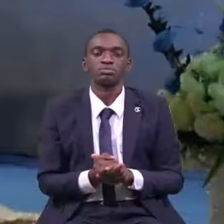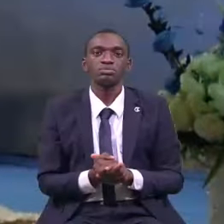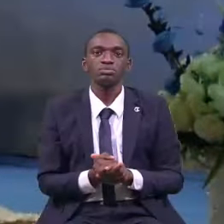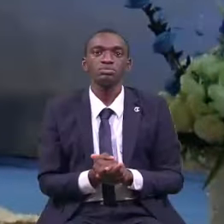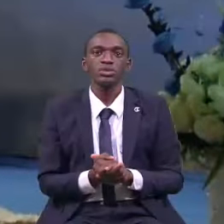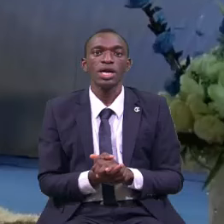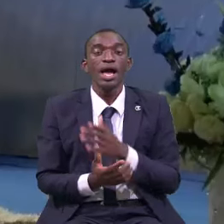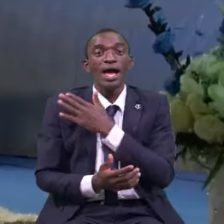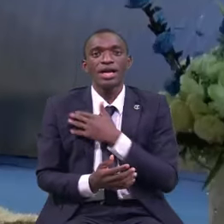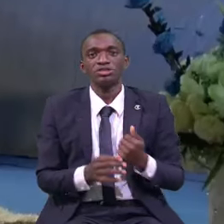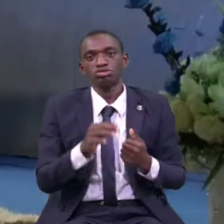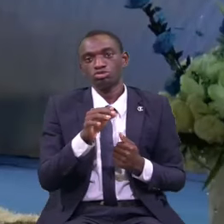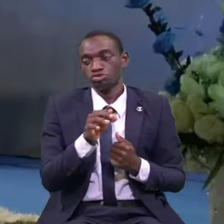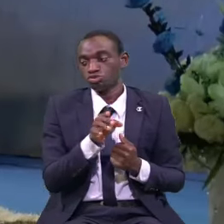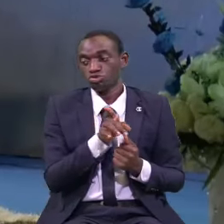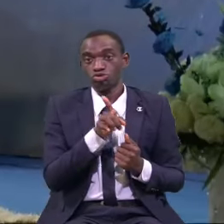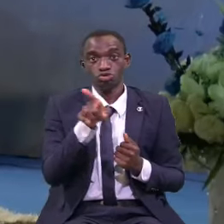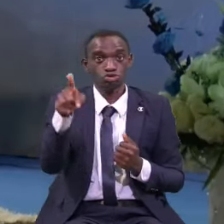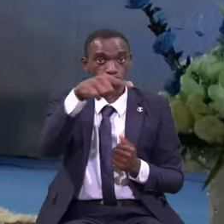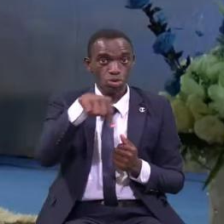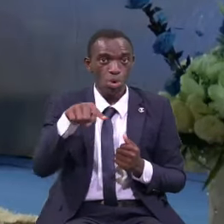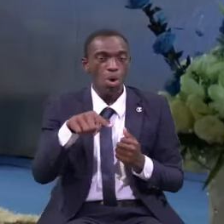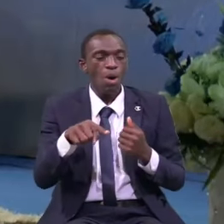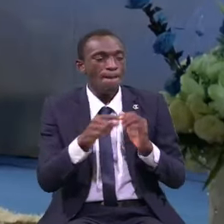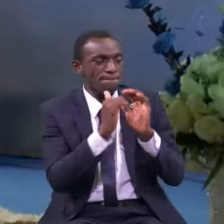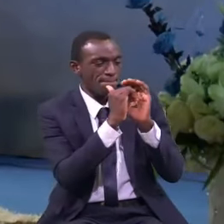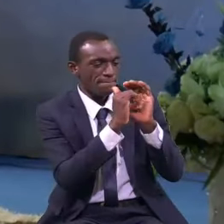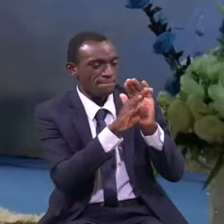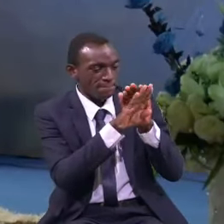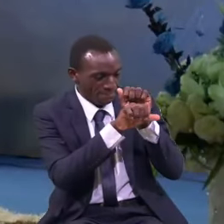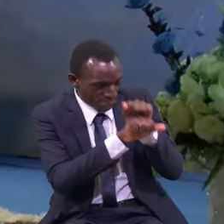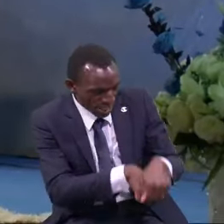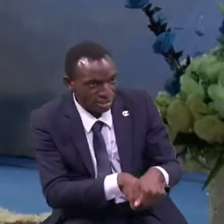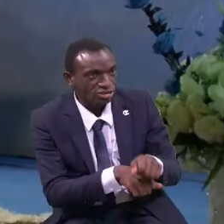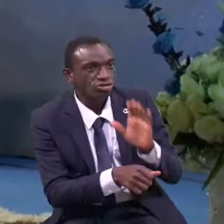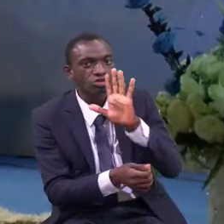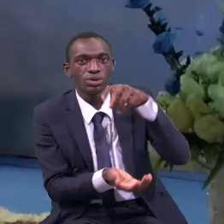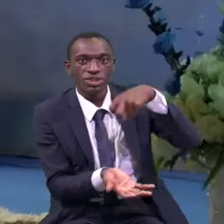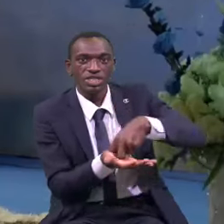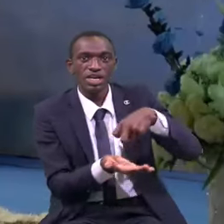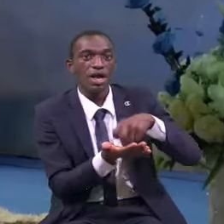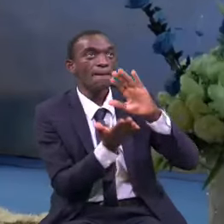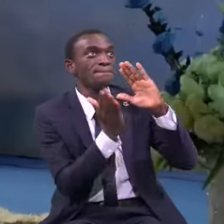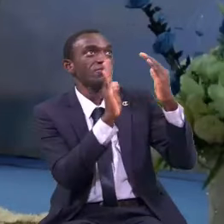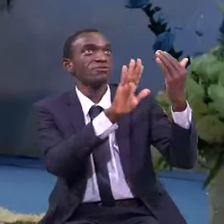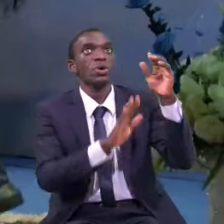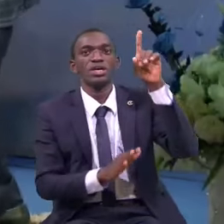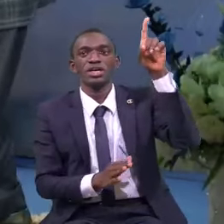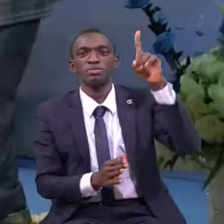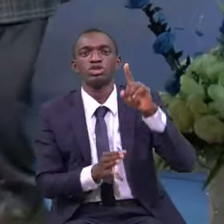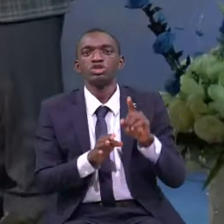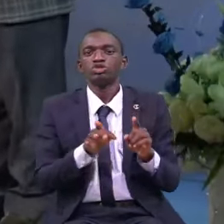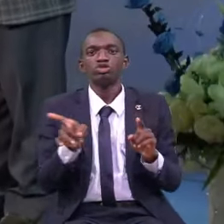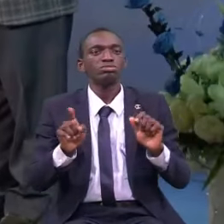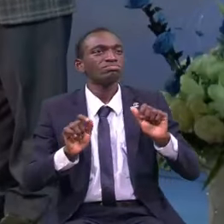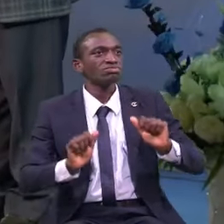And you bend the knee before him. And you bend your heart before him. And